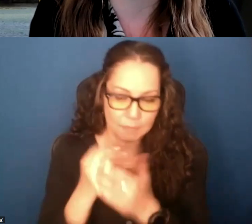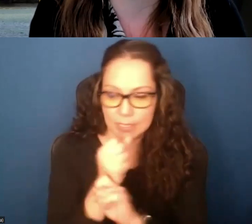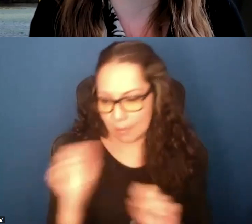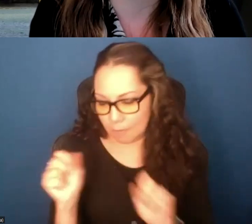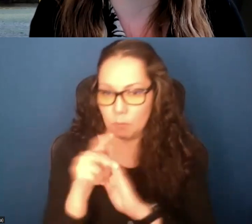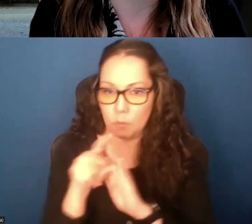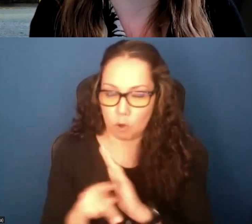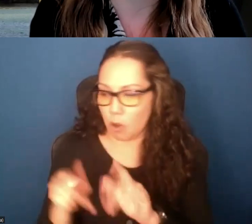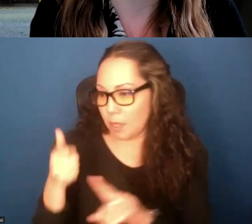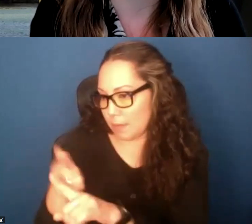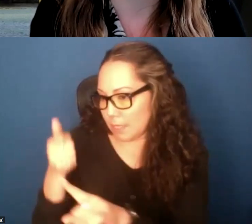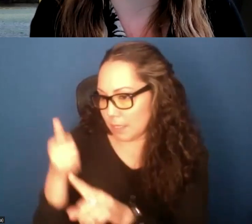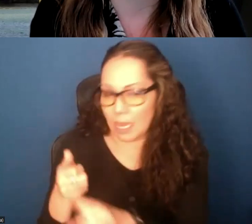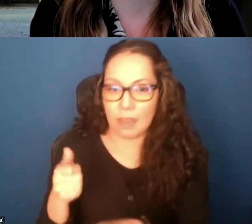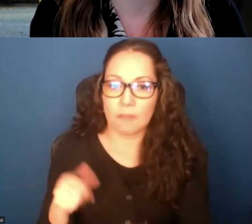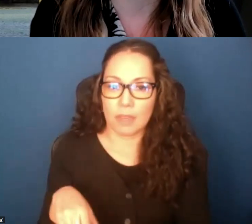-screening for symptom and exposure.